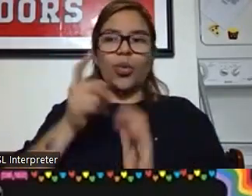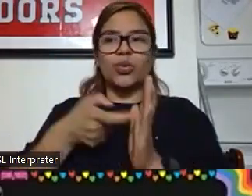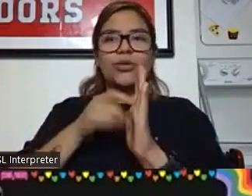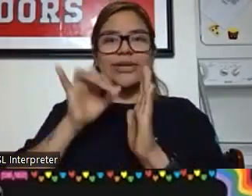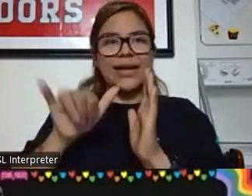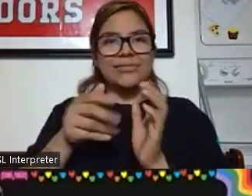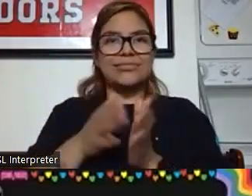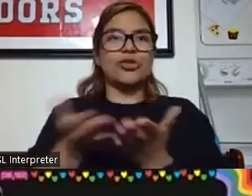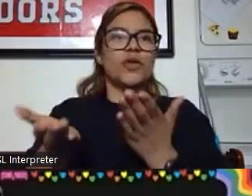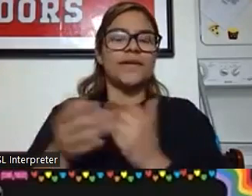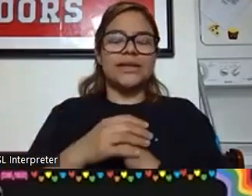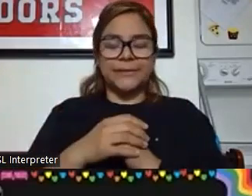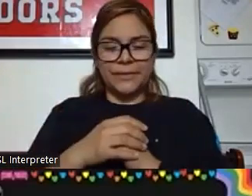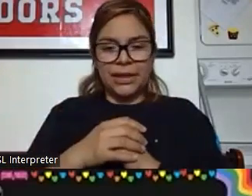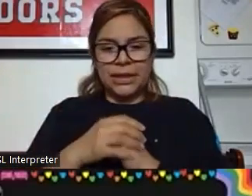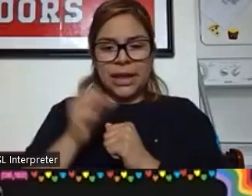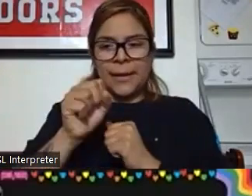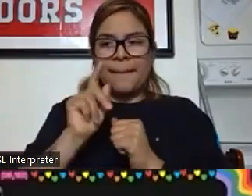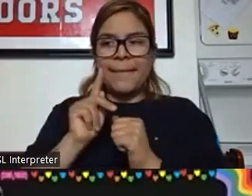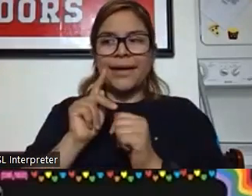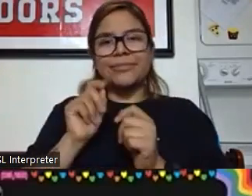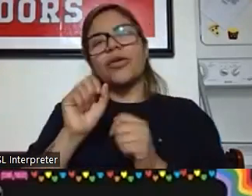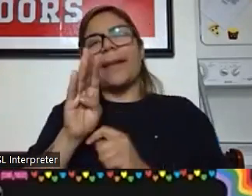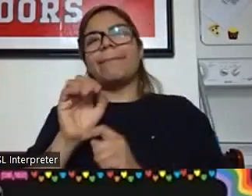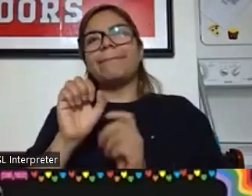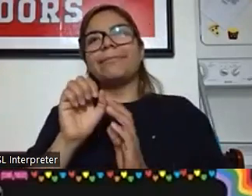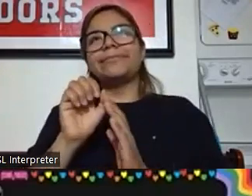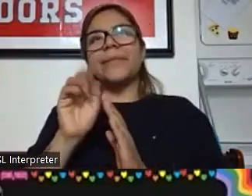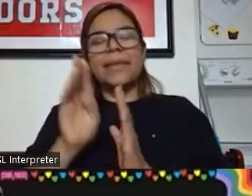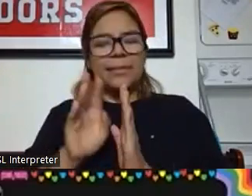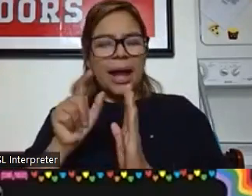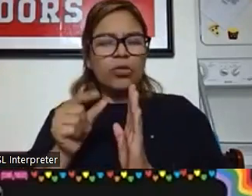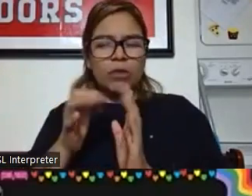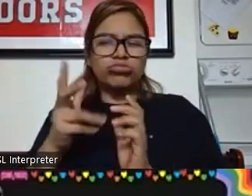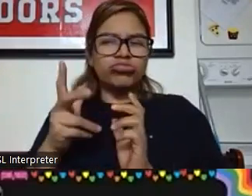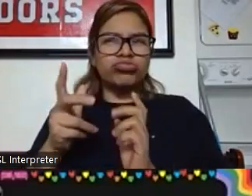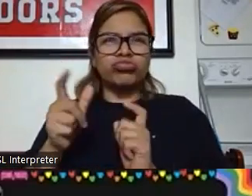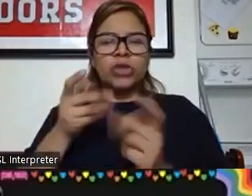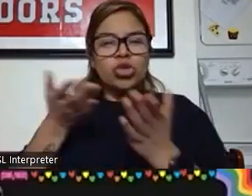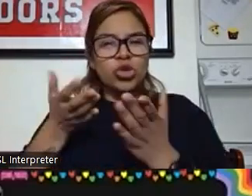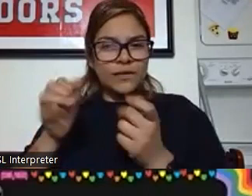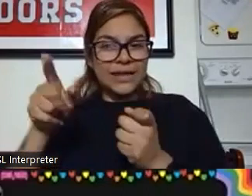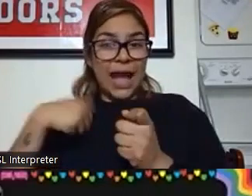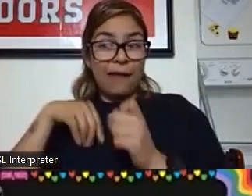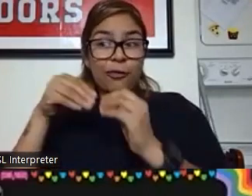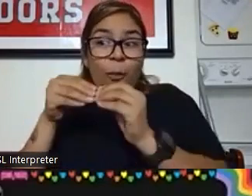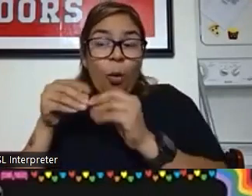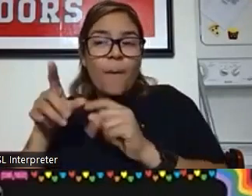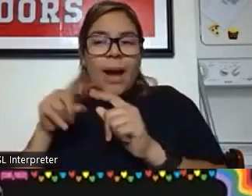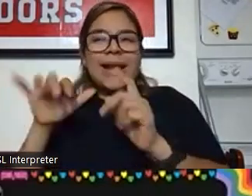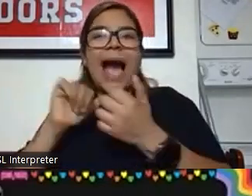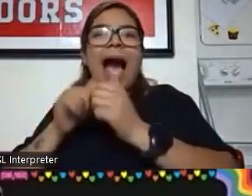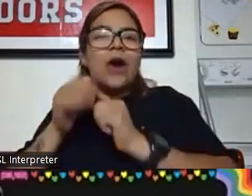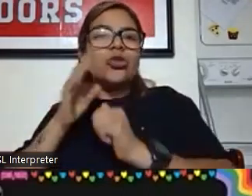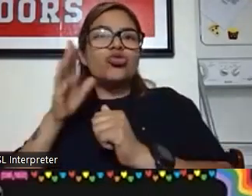that when the backup service is supposed to respond, that they actually do. So what I'm asking for, and